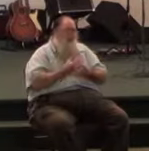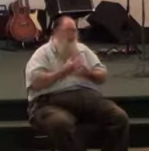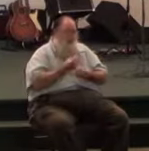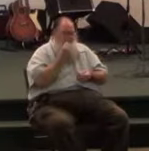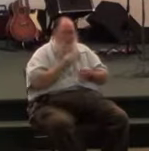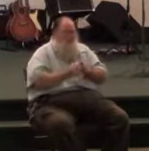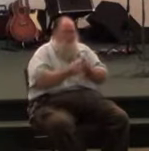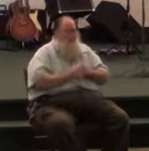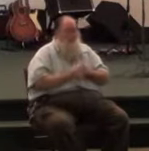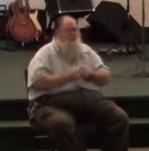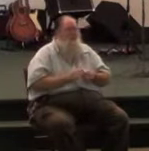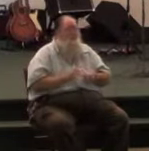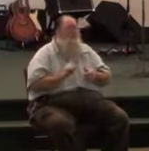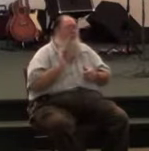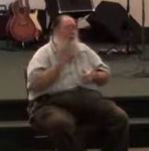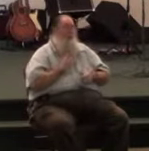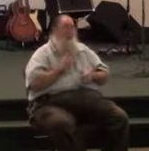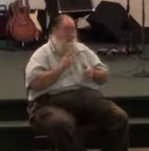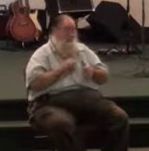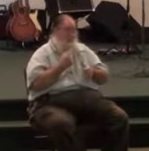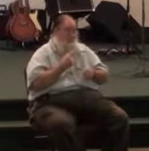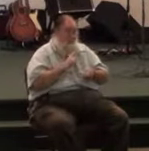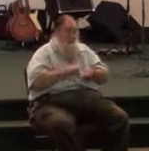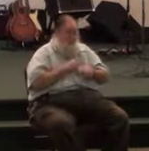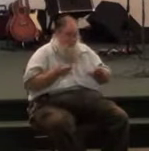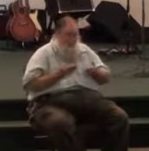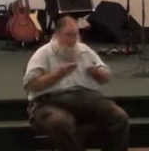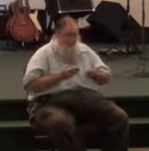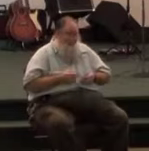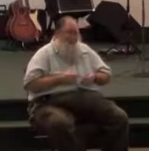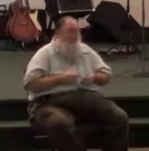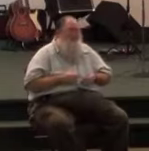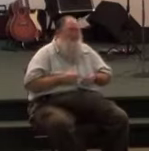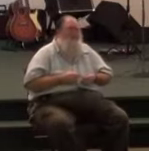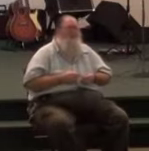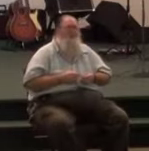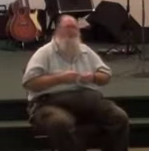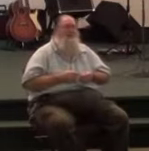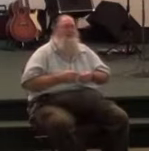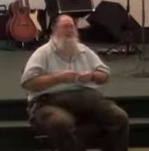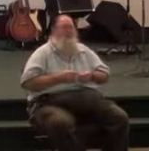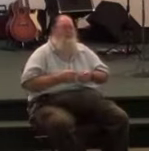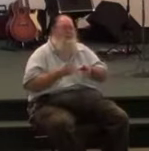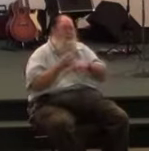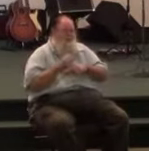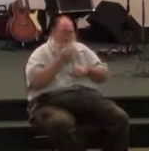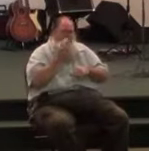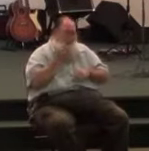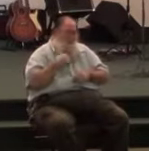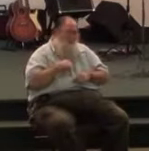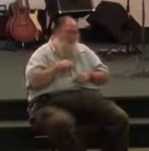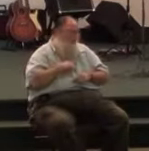Bear with us. This will be our first time in here is taking communion, so we'll have to get the plan a little bit.